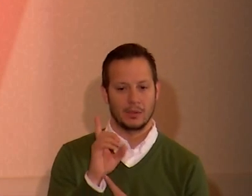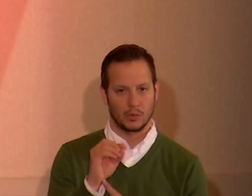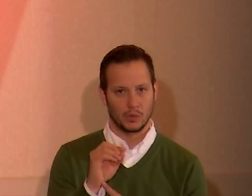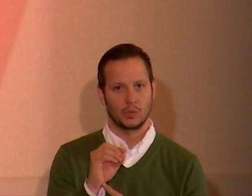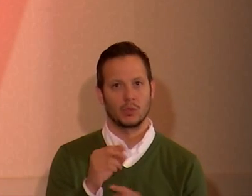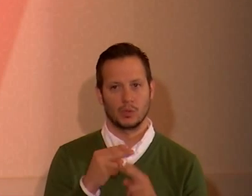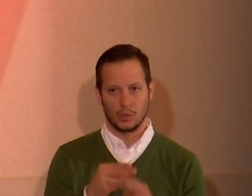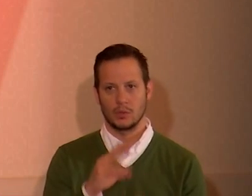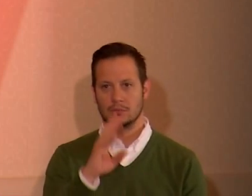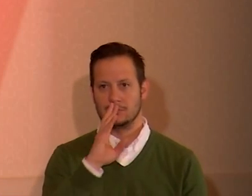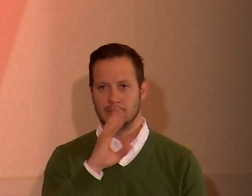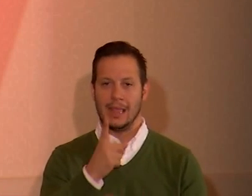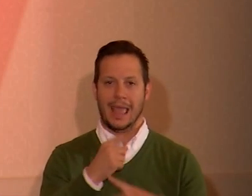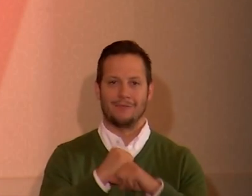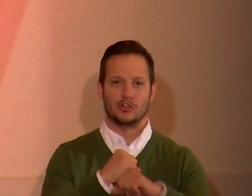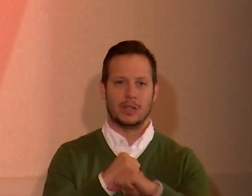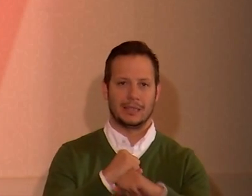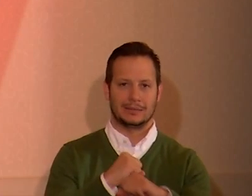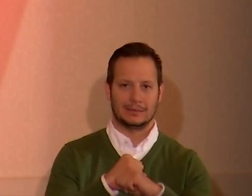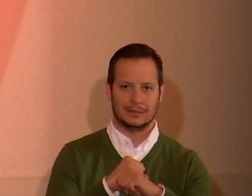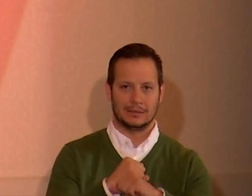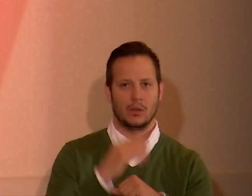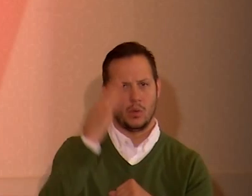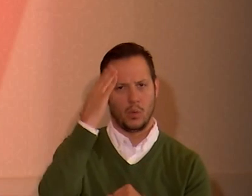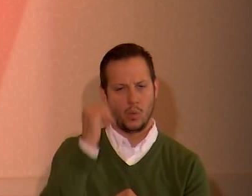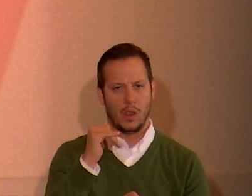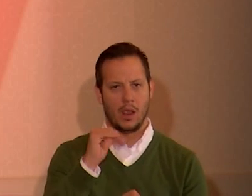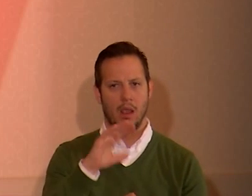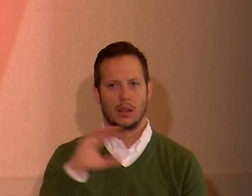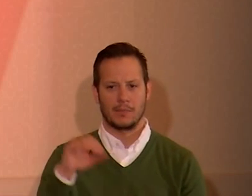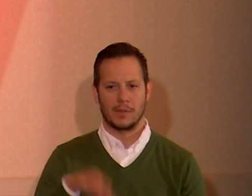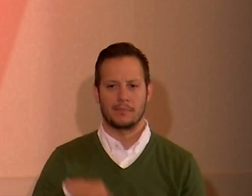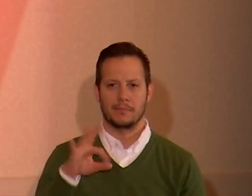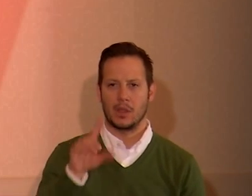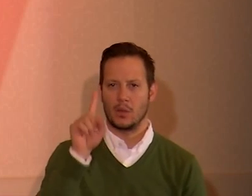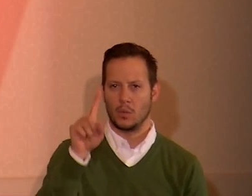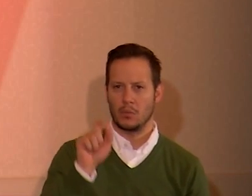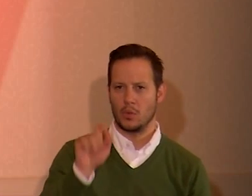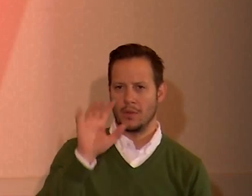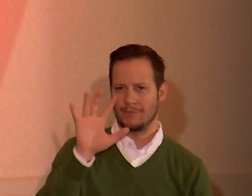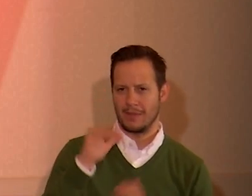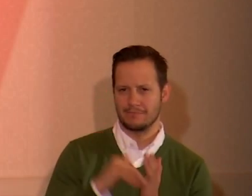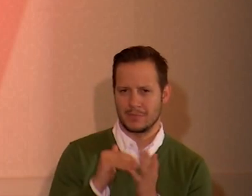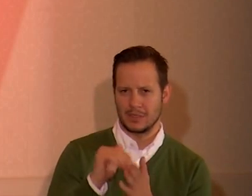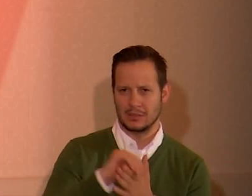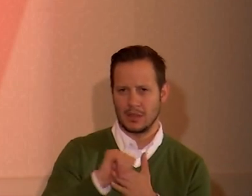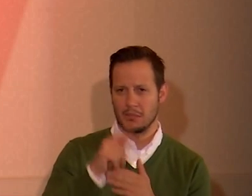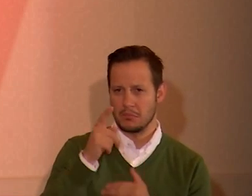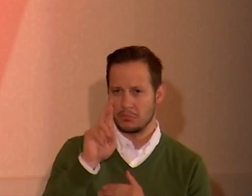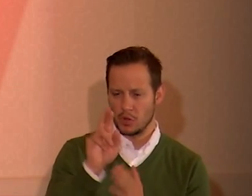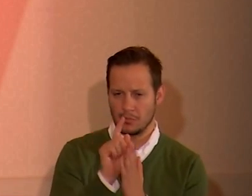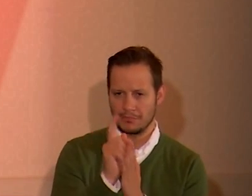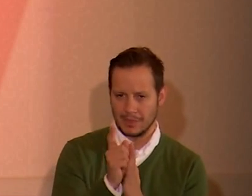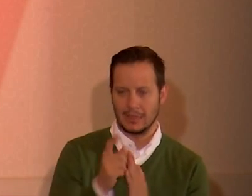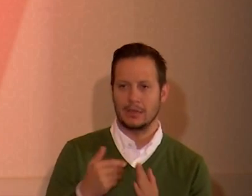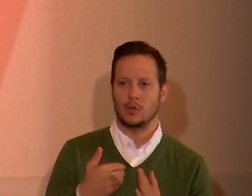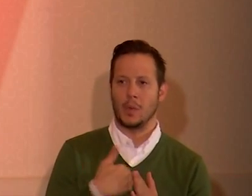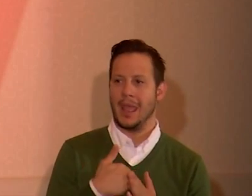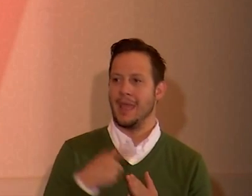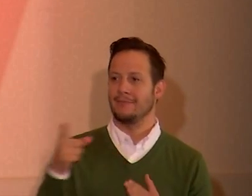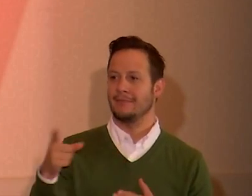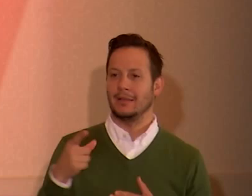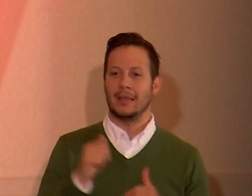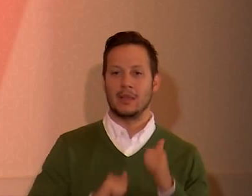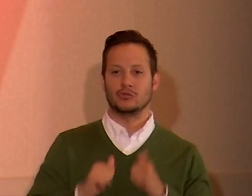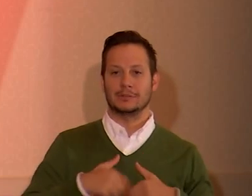called advertising, and it's why companies pay $1.5 million a minute to have Danica Patrick in a bikini